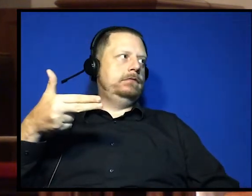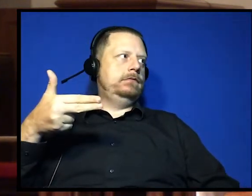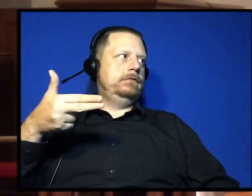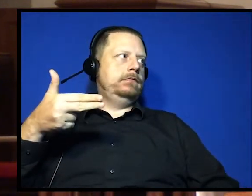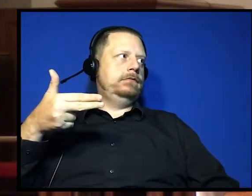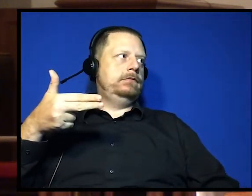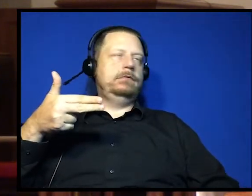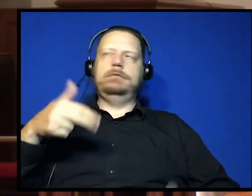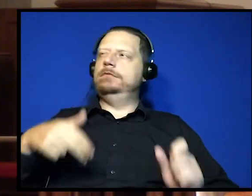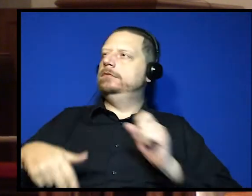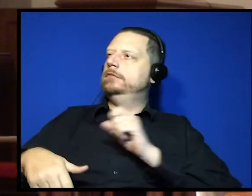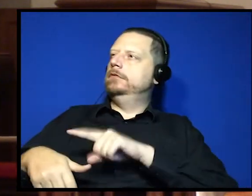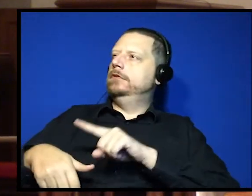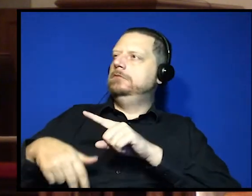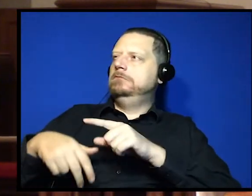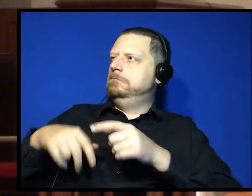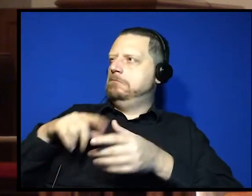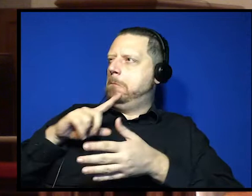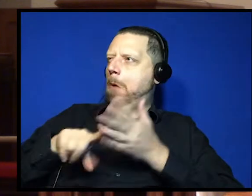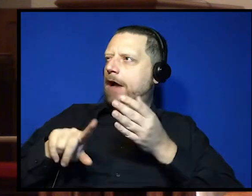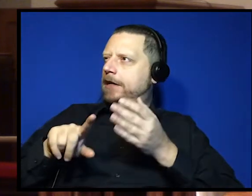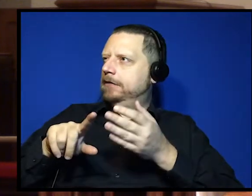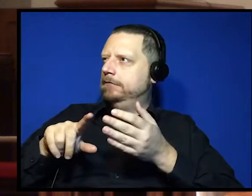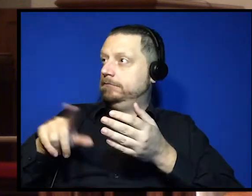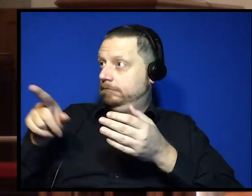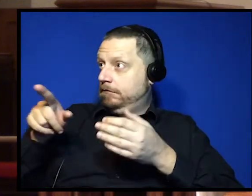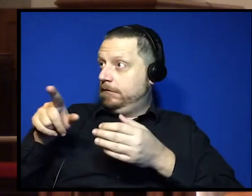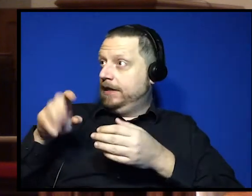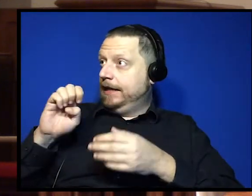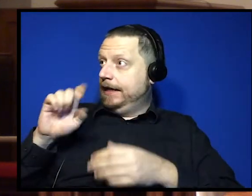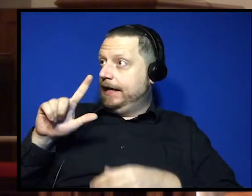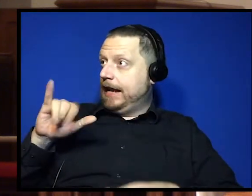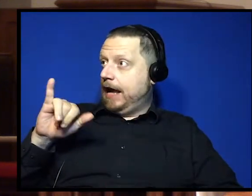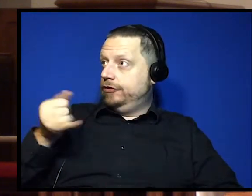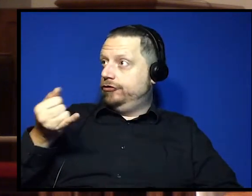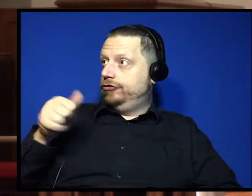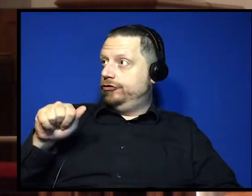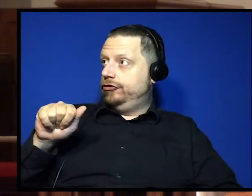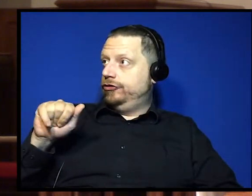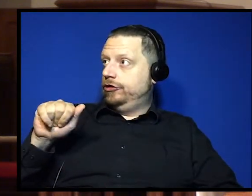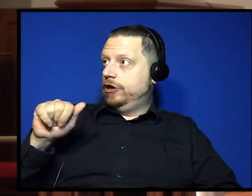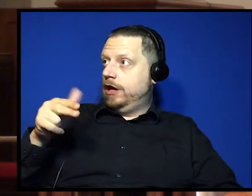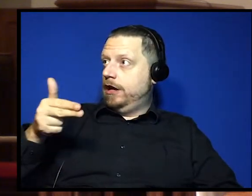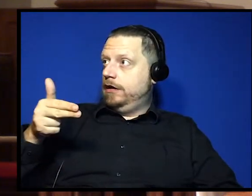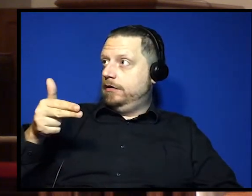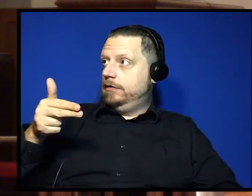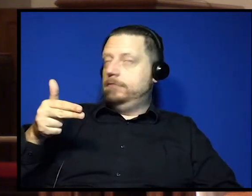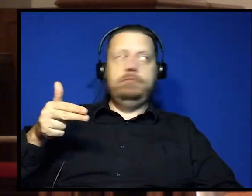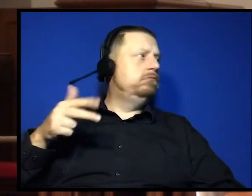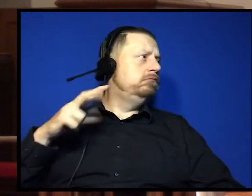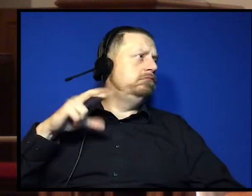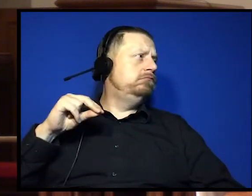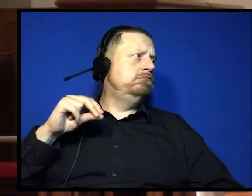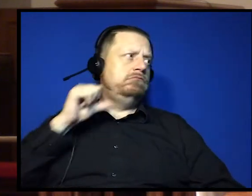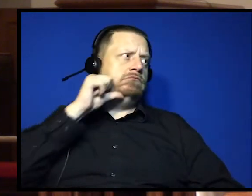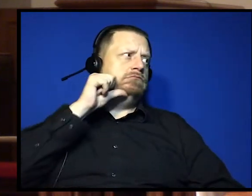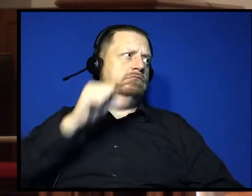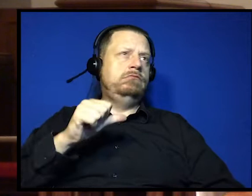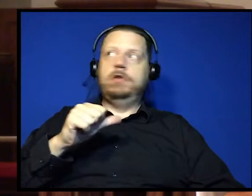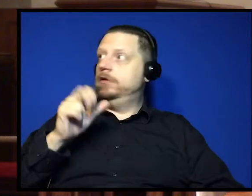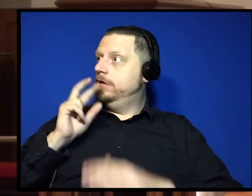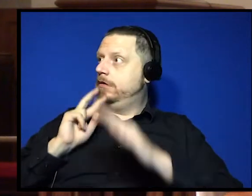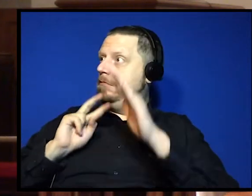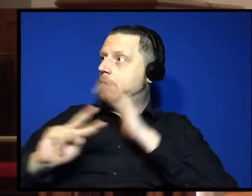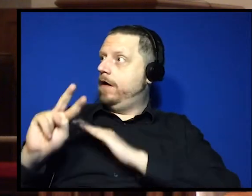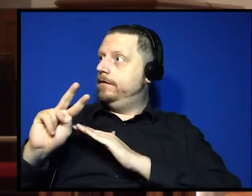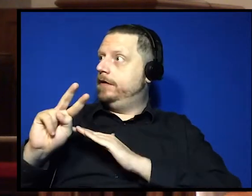And they asked him, "What then? Are you Elijah?" He said, "I am not." "Are you the